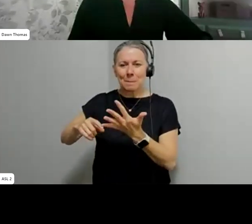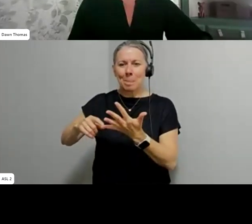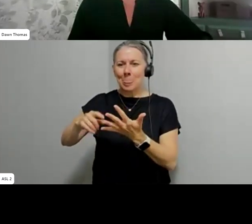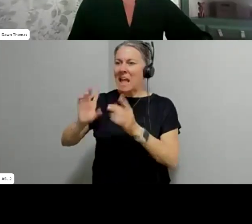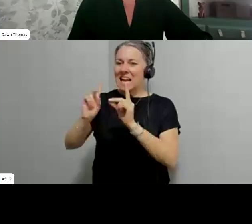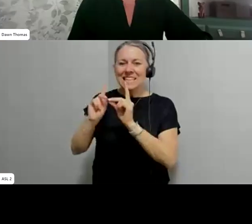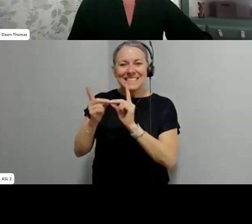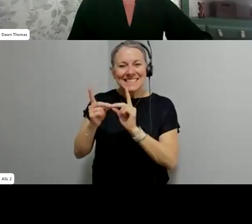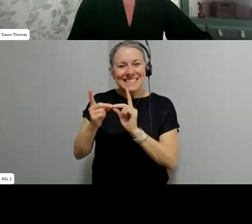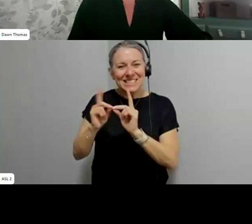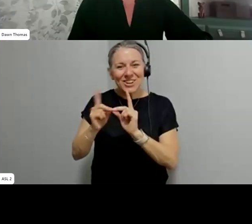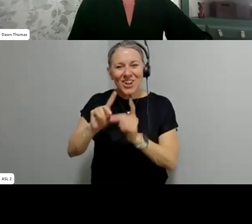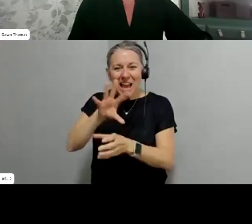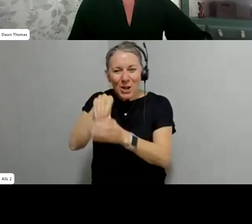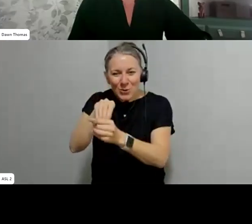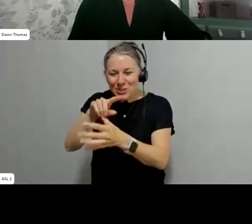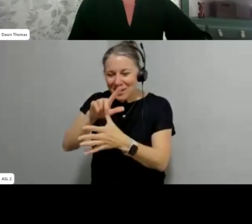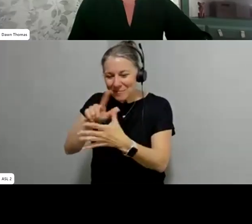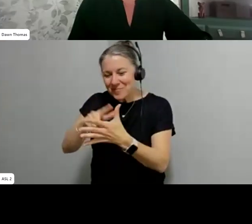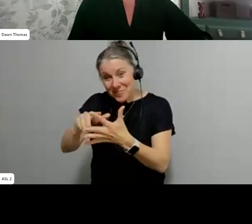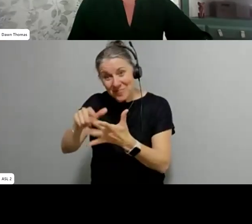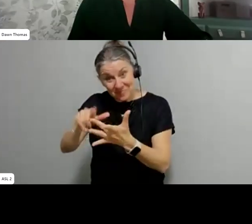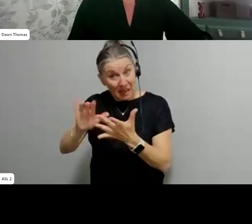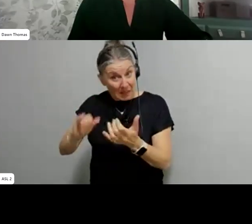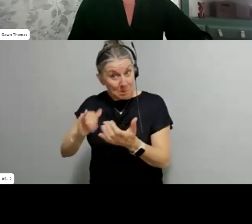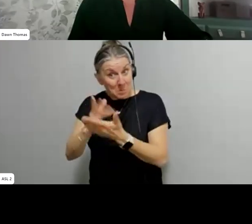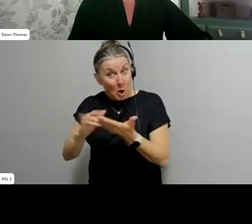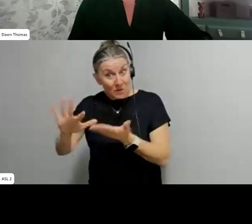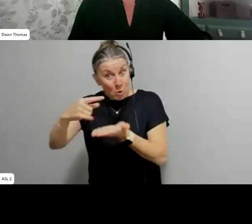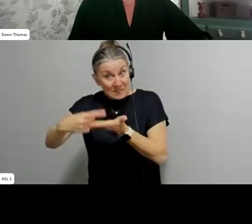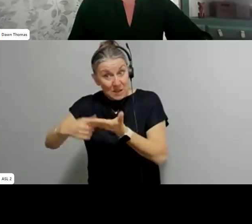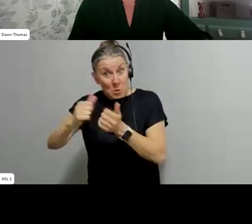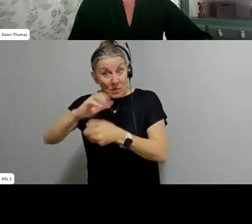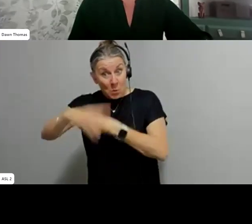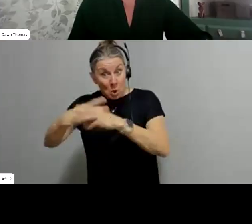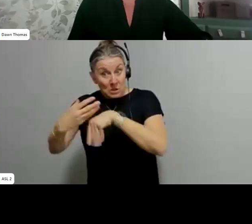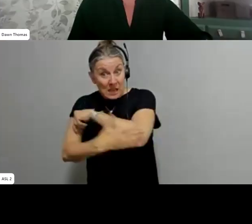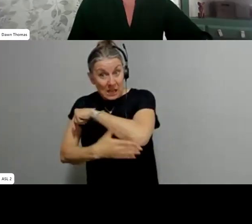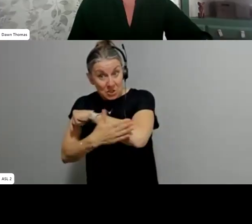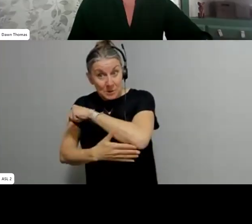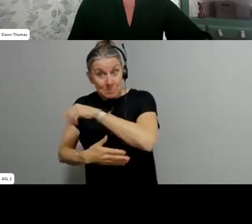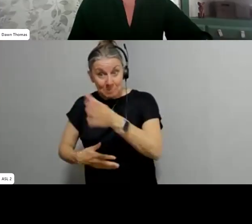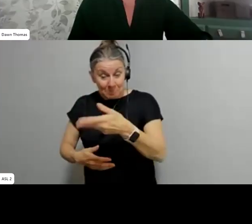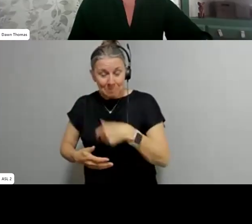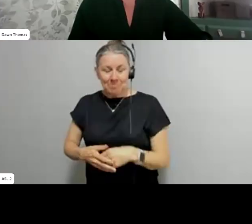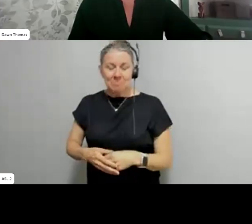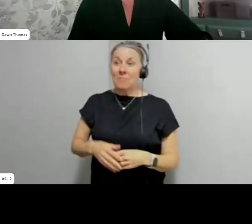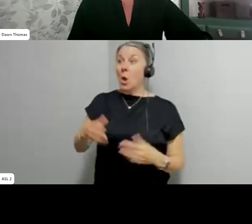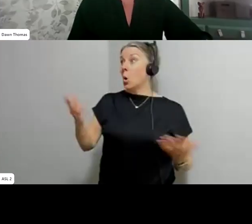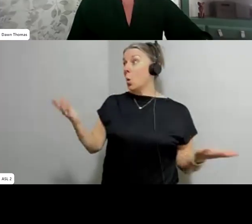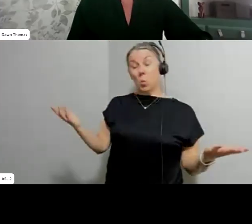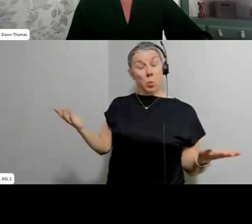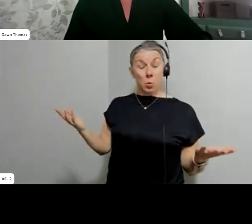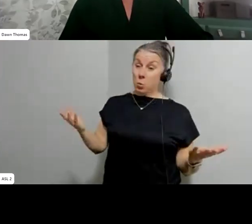that part of the conversation? You're onto something, that's a bit of the Wild West,